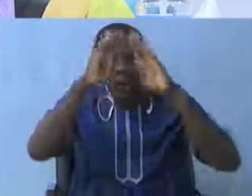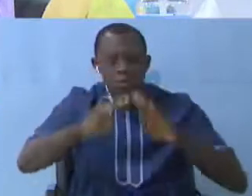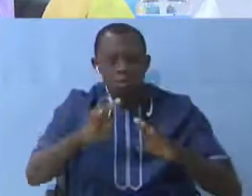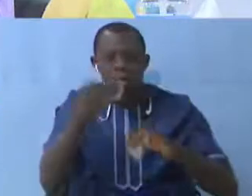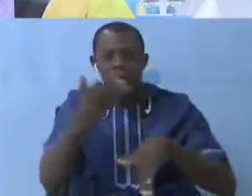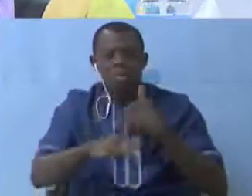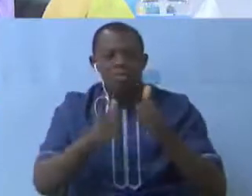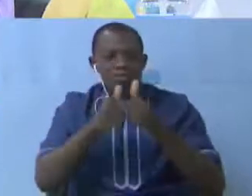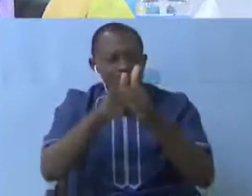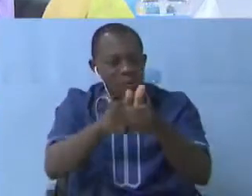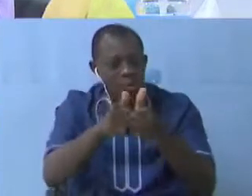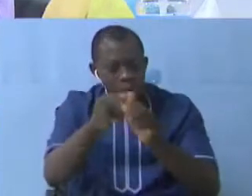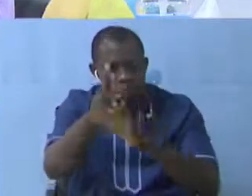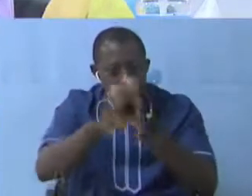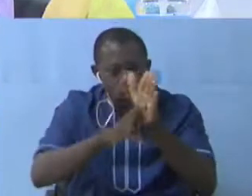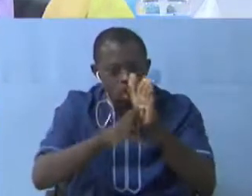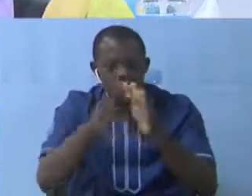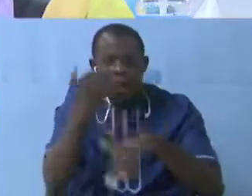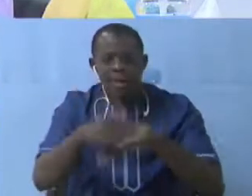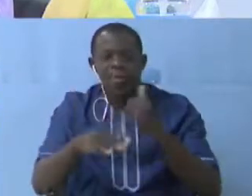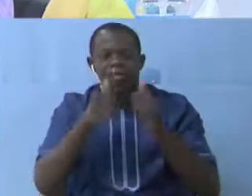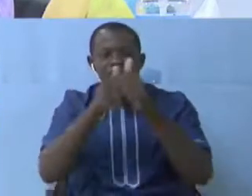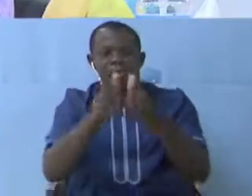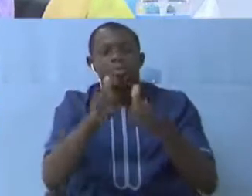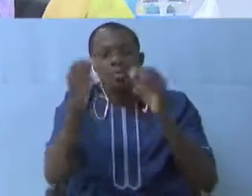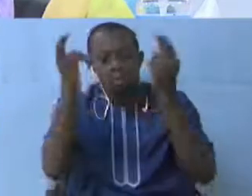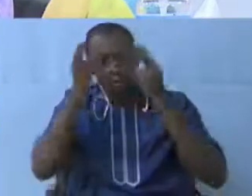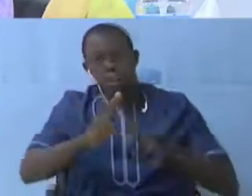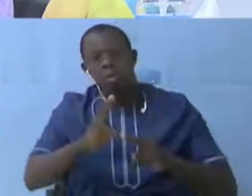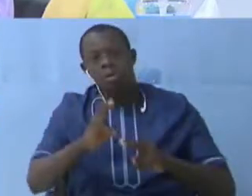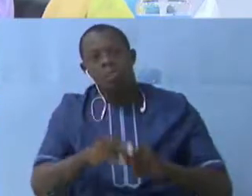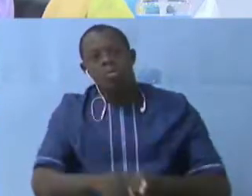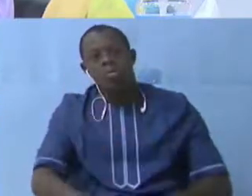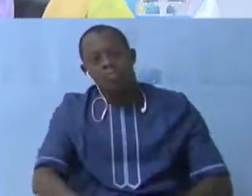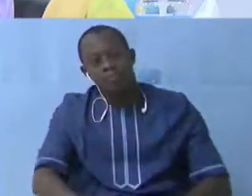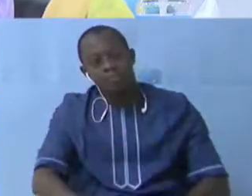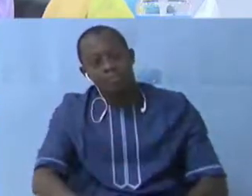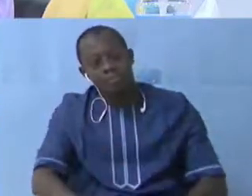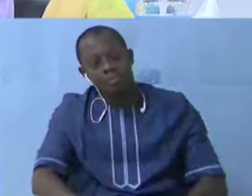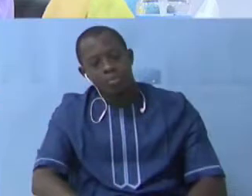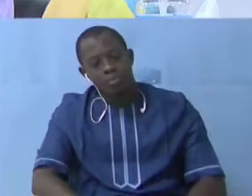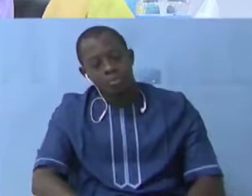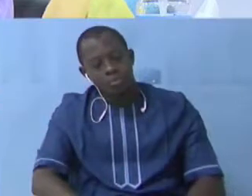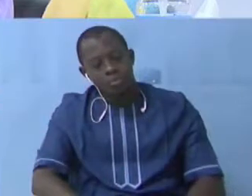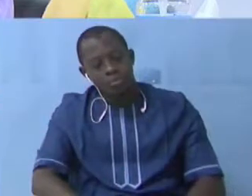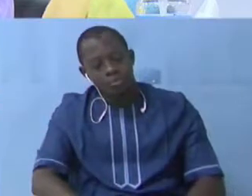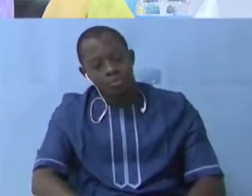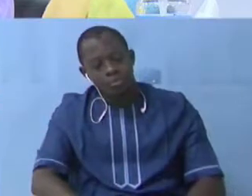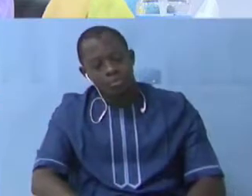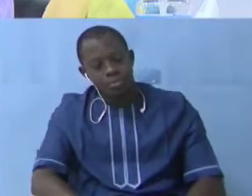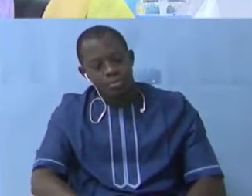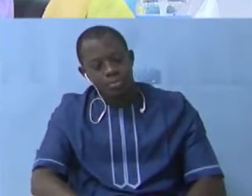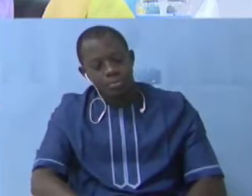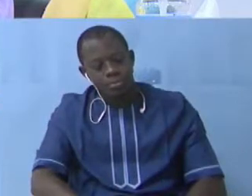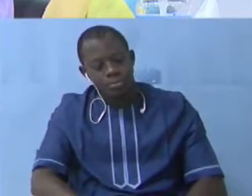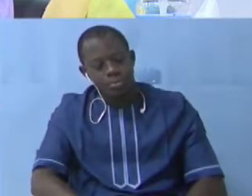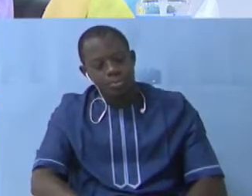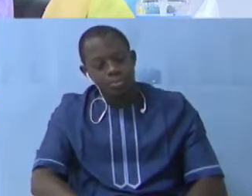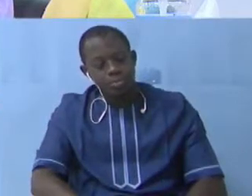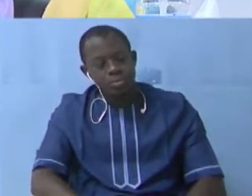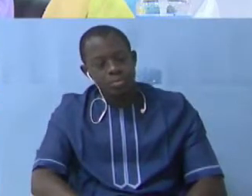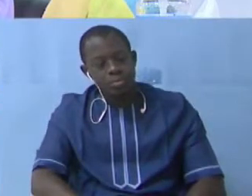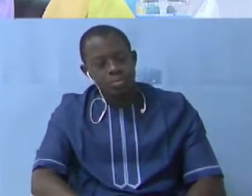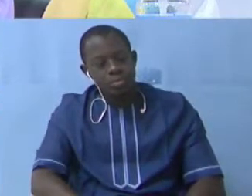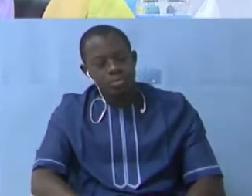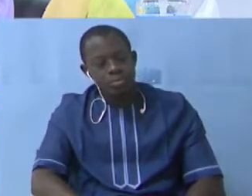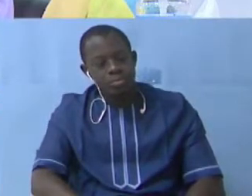without taking the decision to the court. It was an arbitrary decision. tëj ak Citizen FM nag mooy njëlbéeni yoon bi nga xam ne ni nguur gi jël na ay